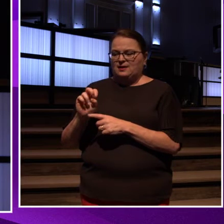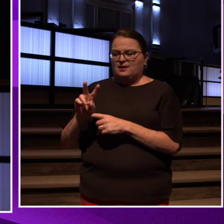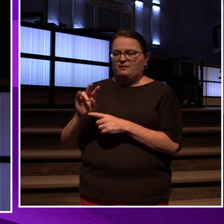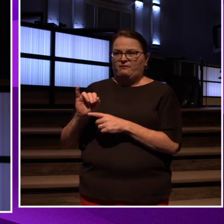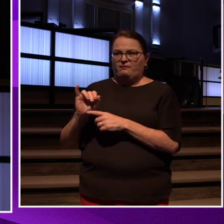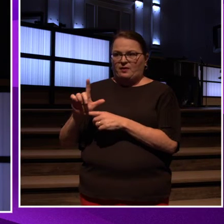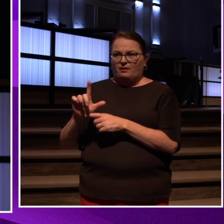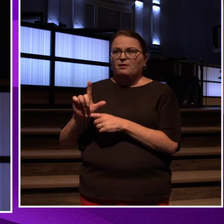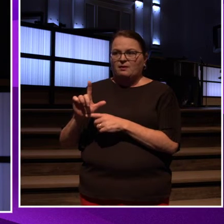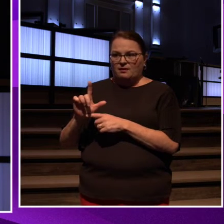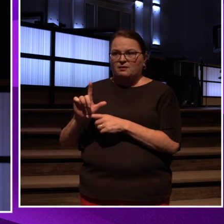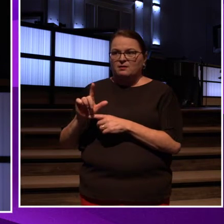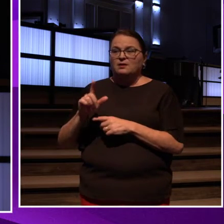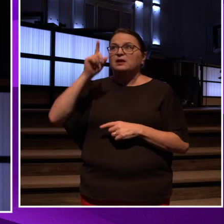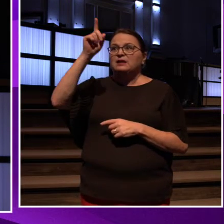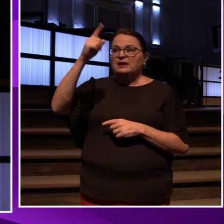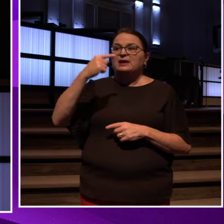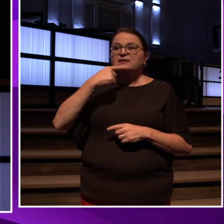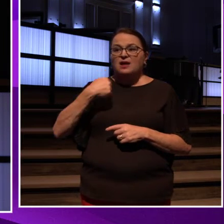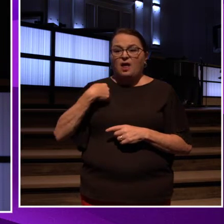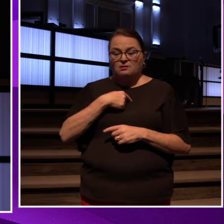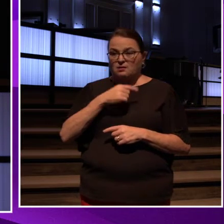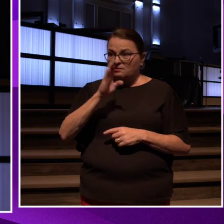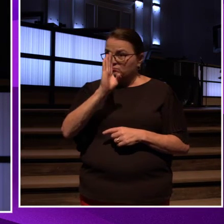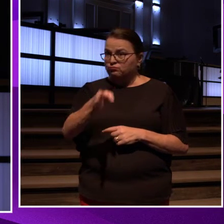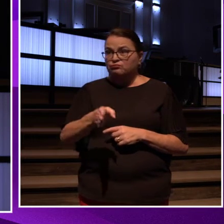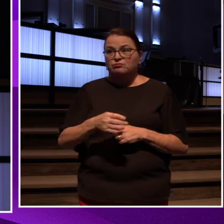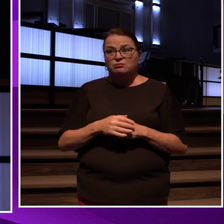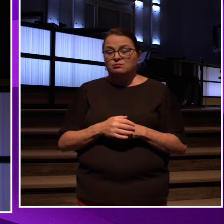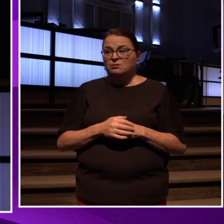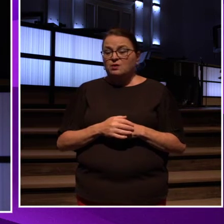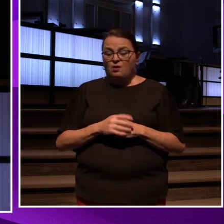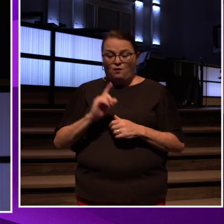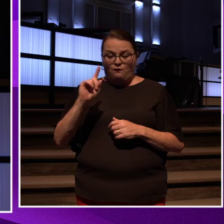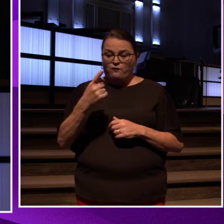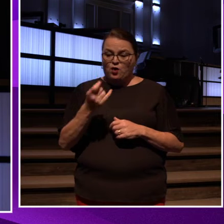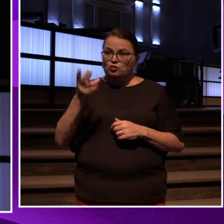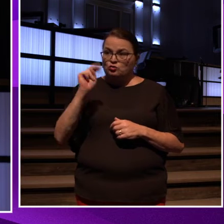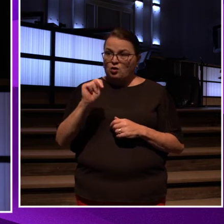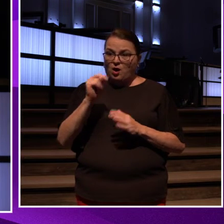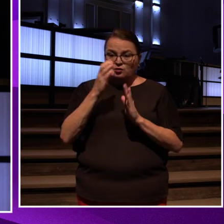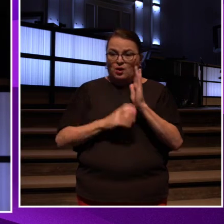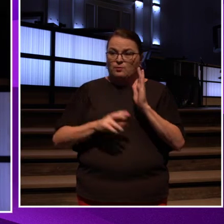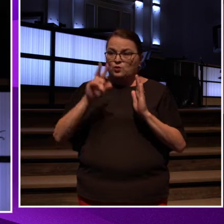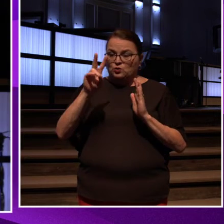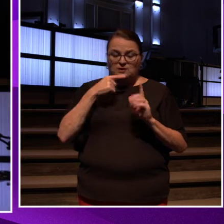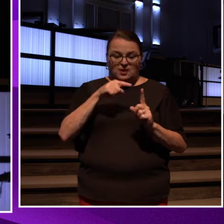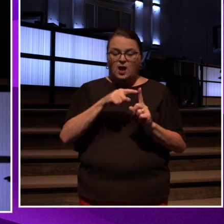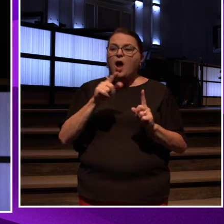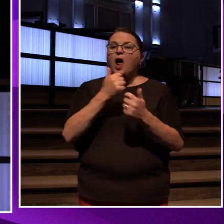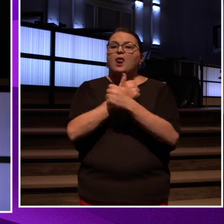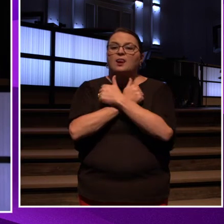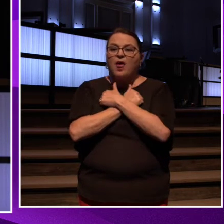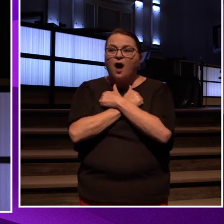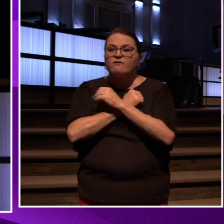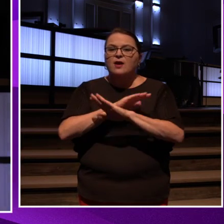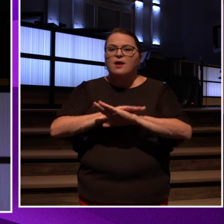And he tells us straight up in 1 John chapter 2, love not the world. You get it? Did you hear